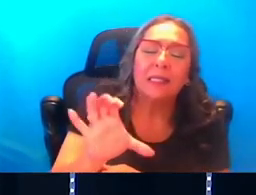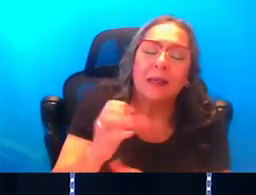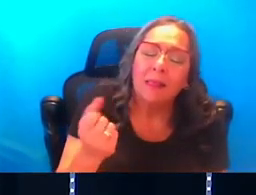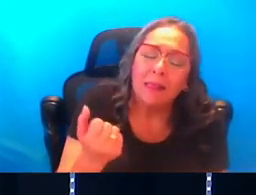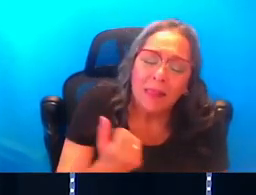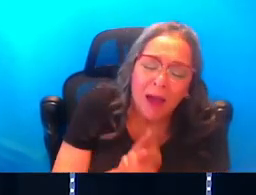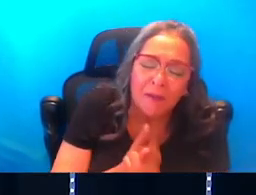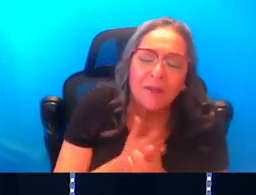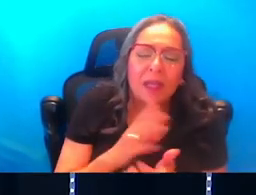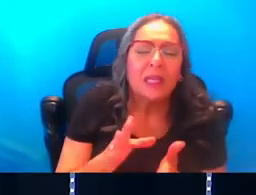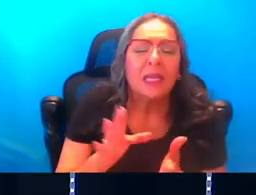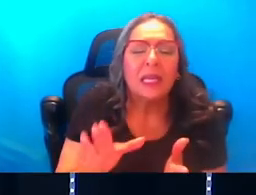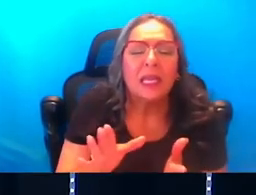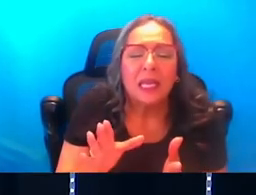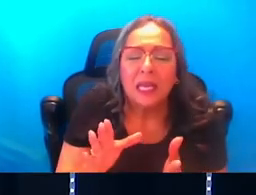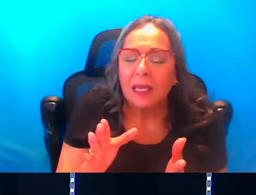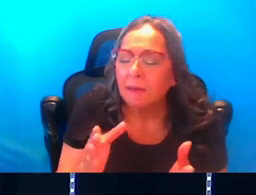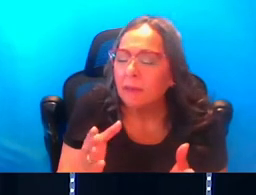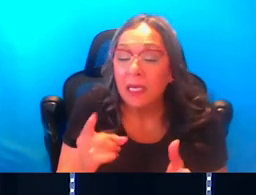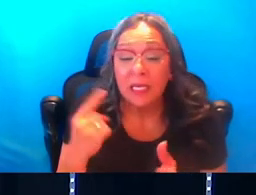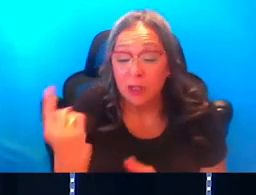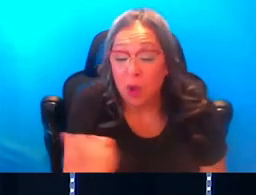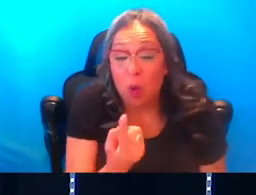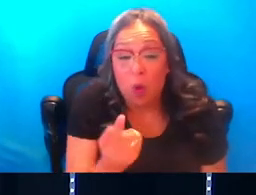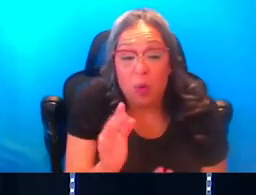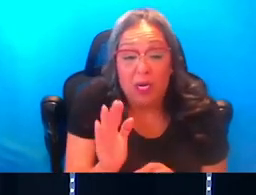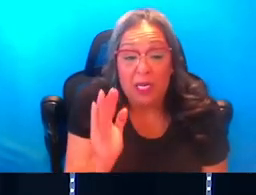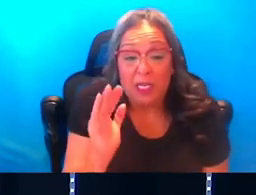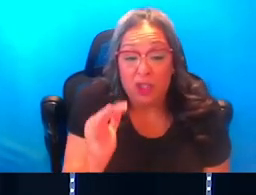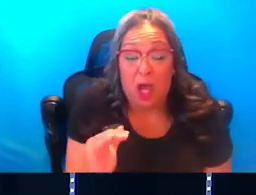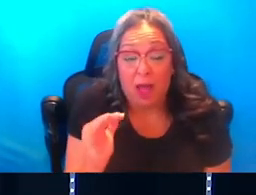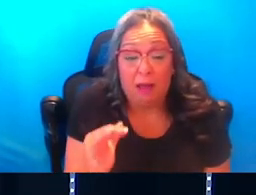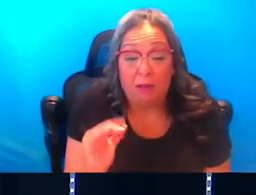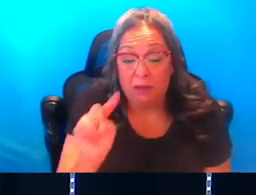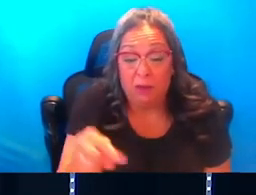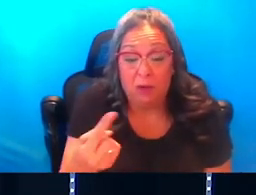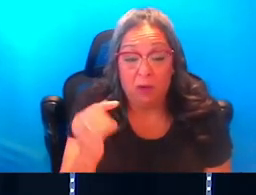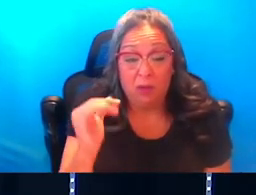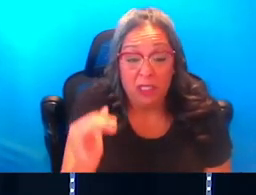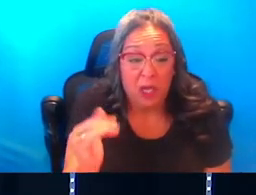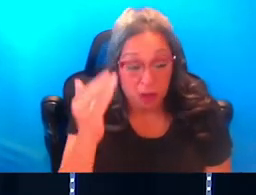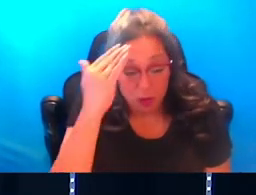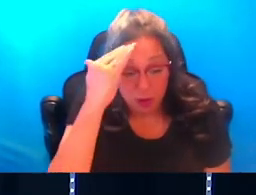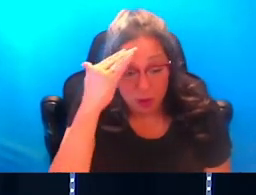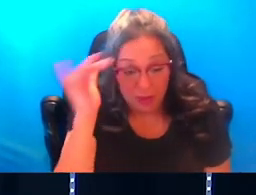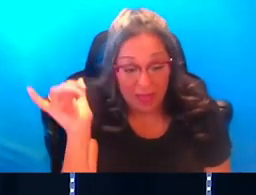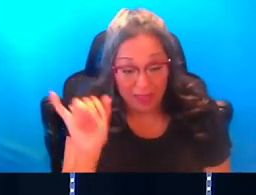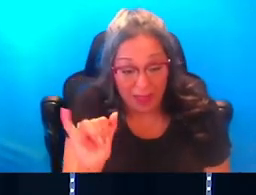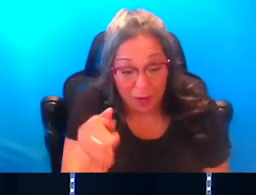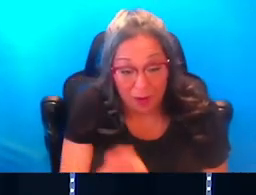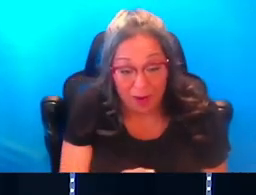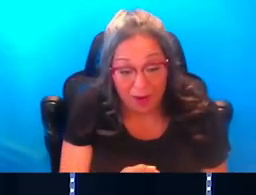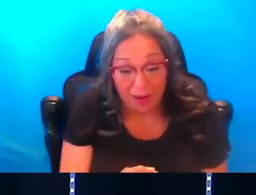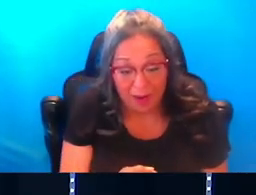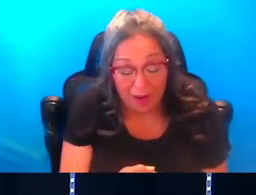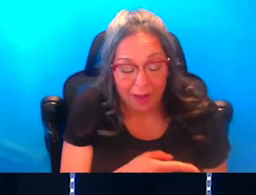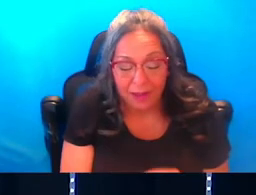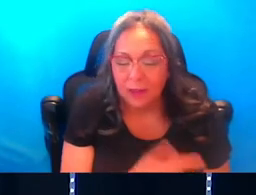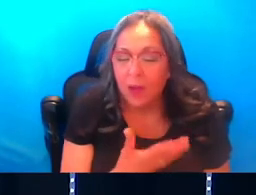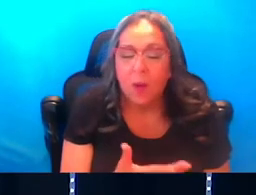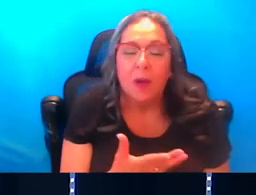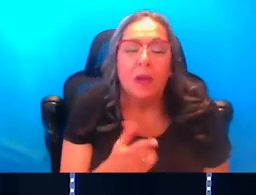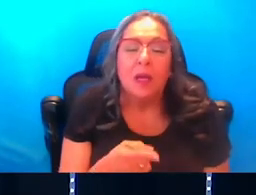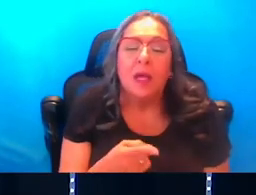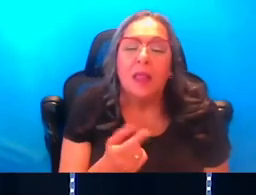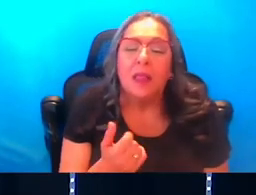The world is about him. He's a single child, by the way. And you know what that's all about, right? And so he loves, loves,